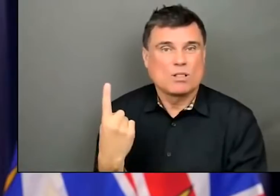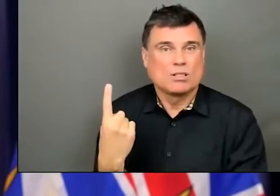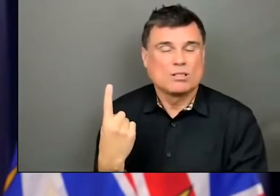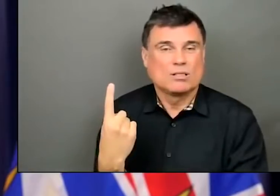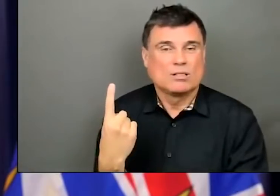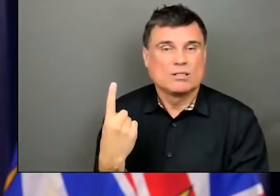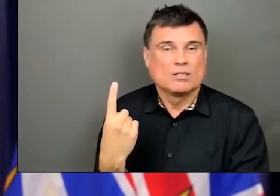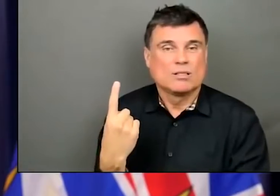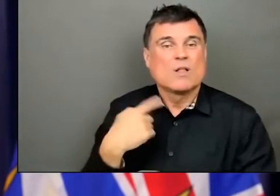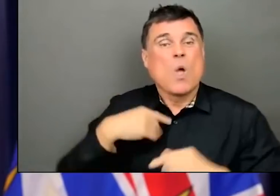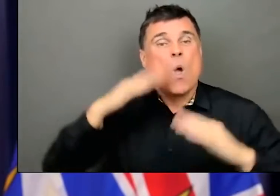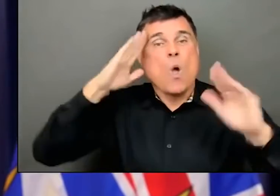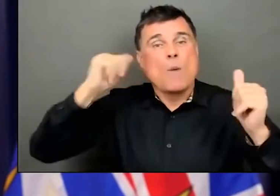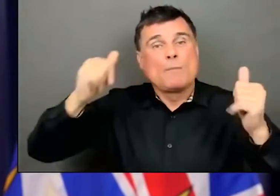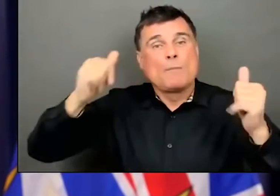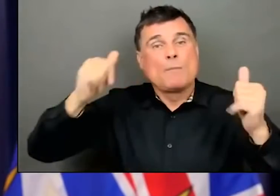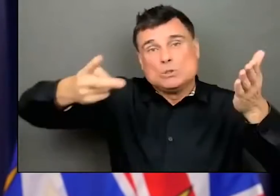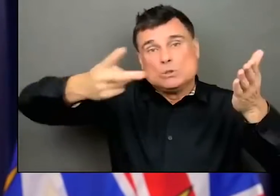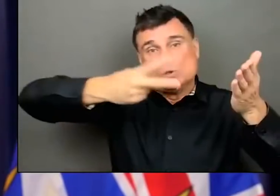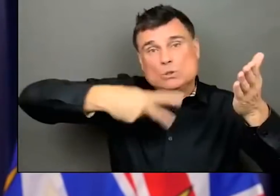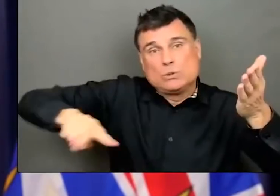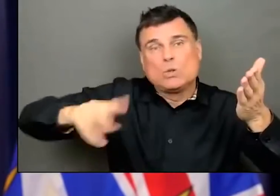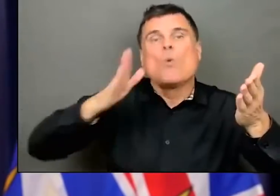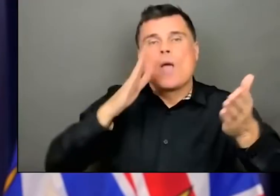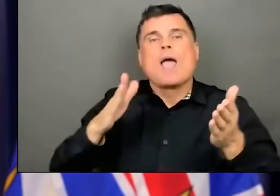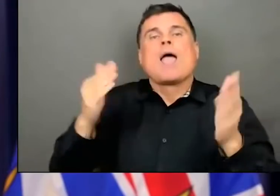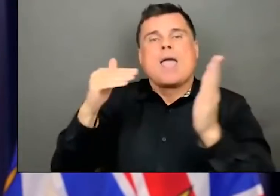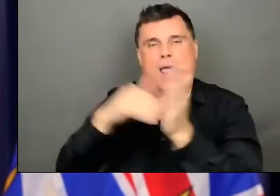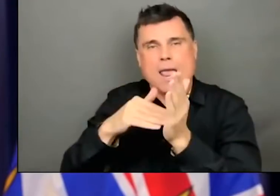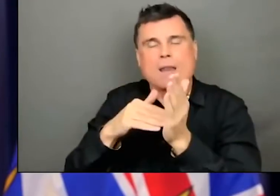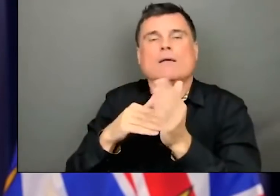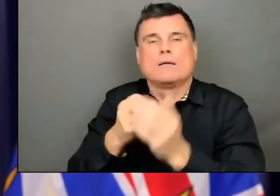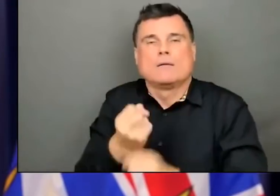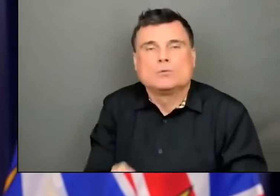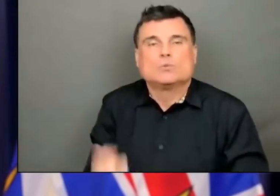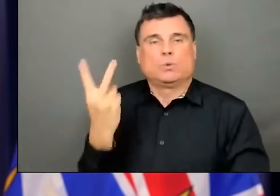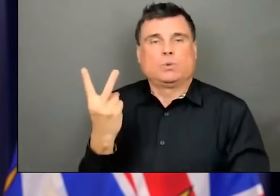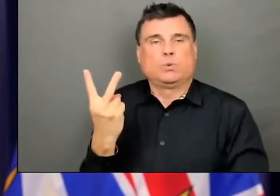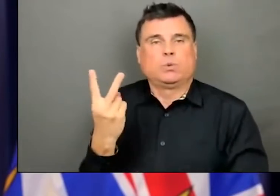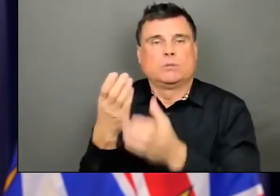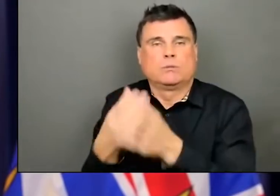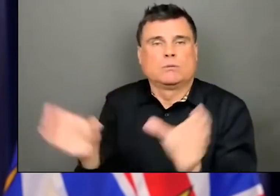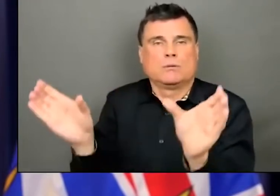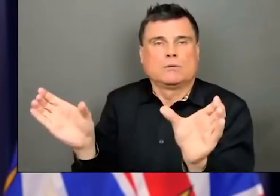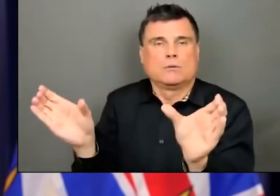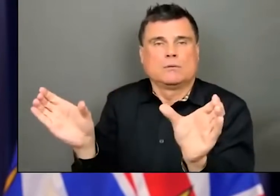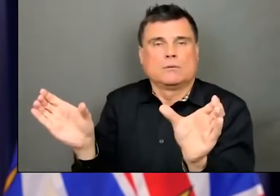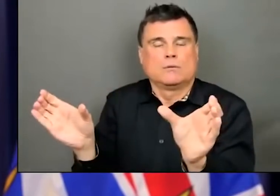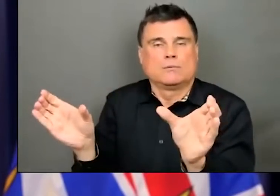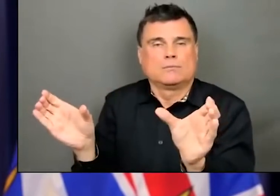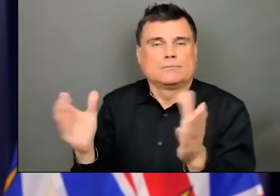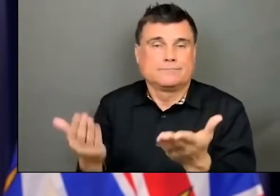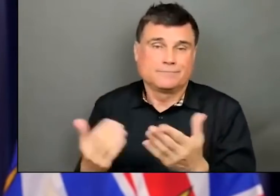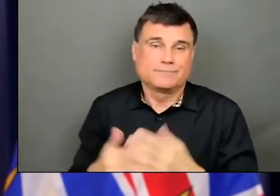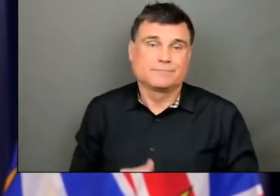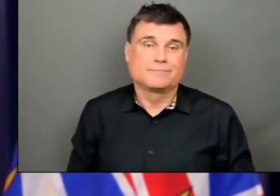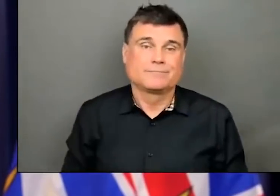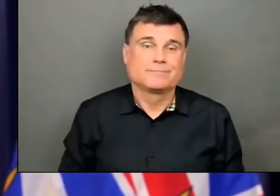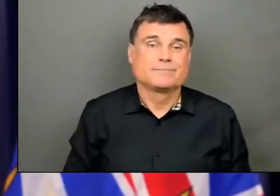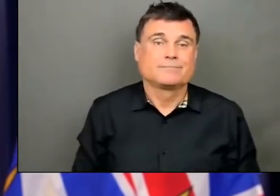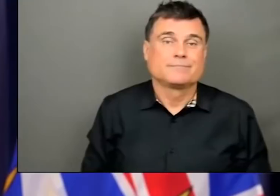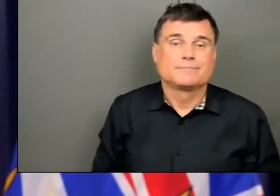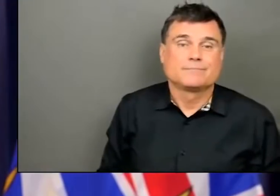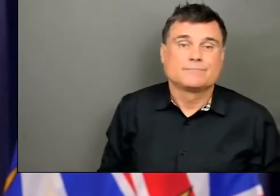That has a real impact there. There's some impact on lab times and responses. And in a community such as Karamias, where